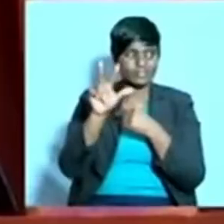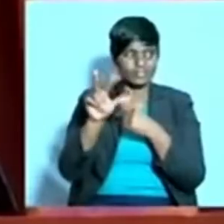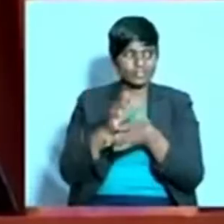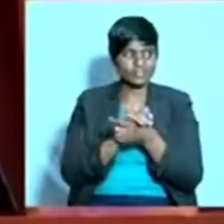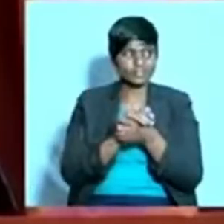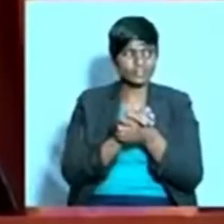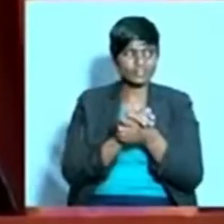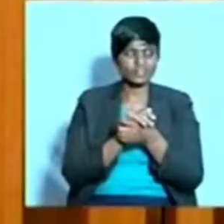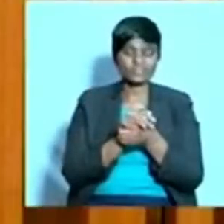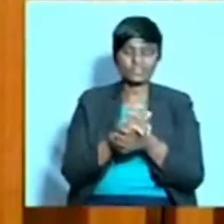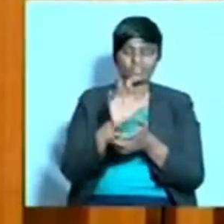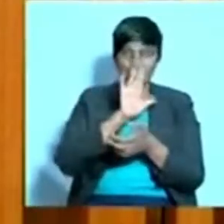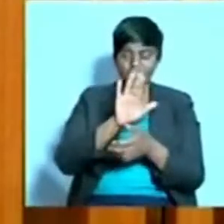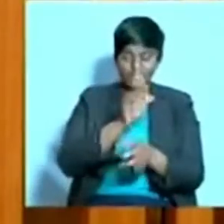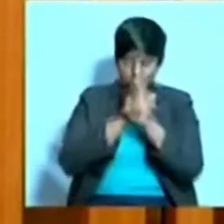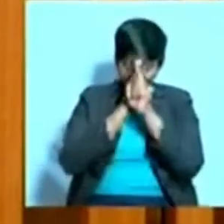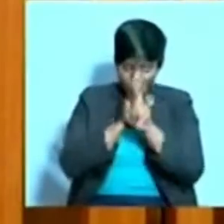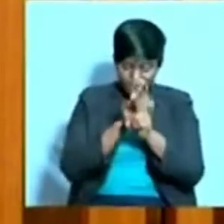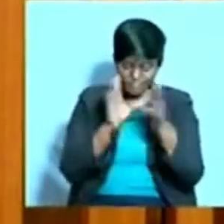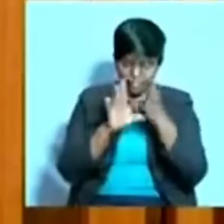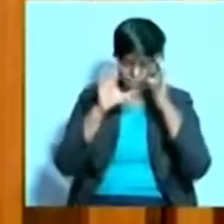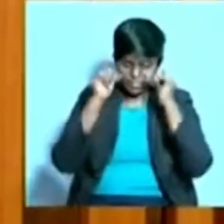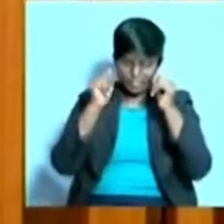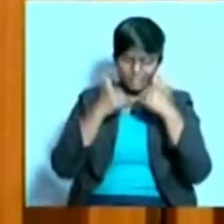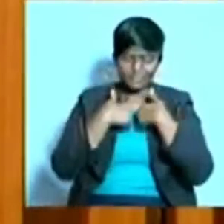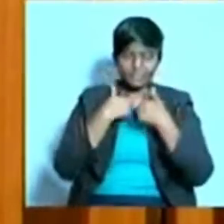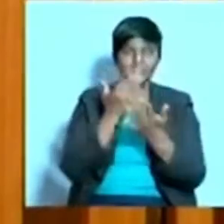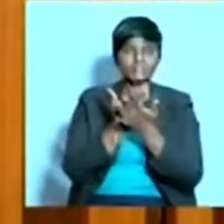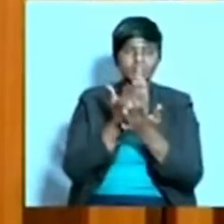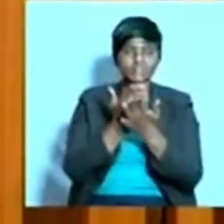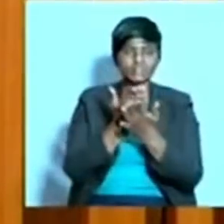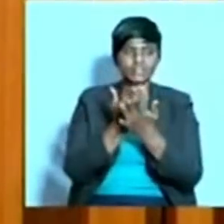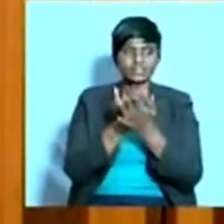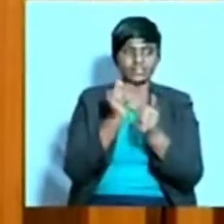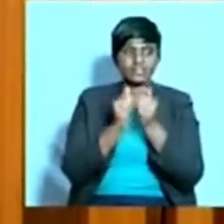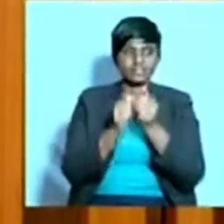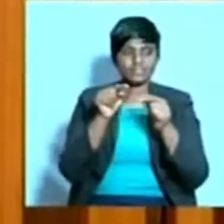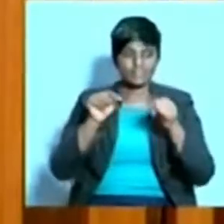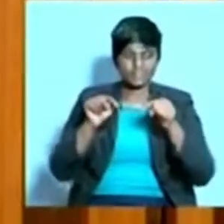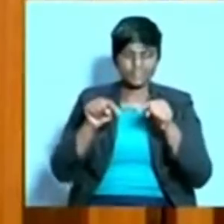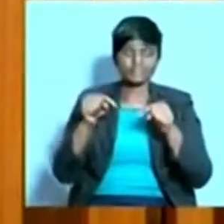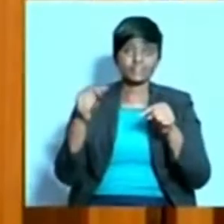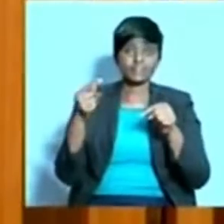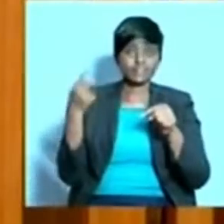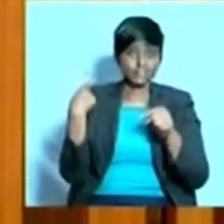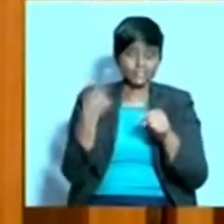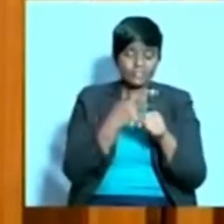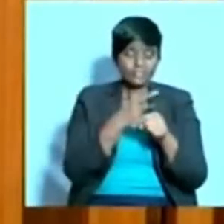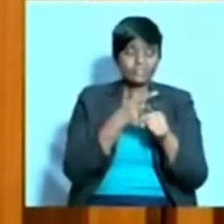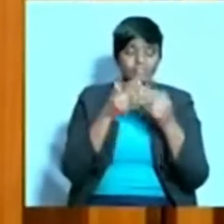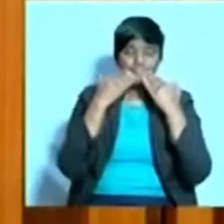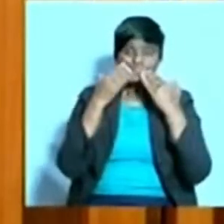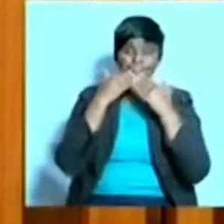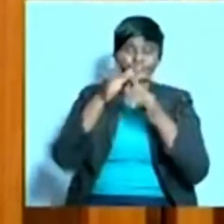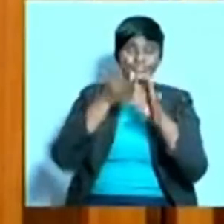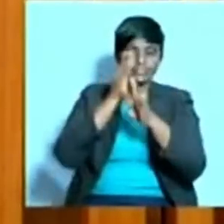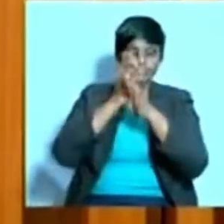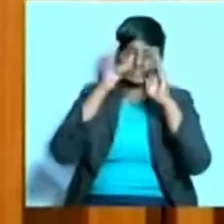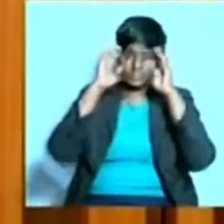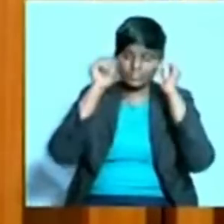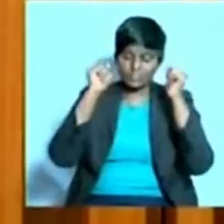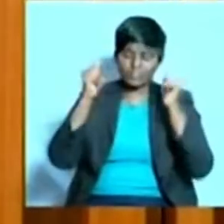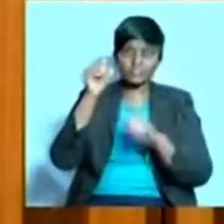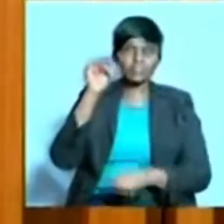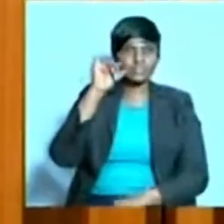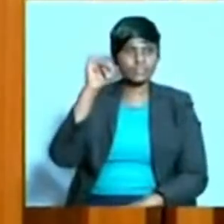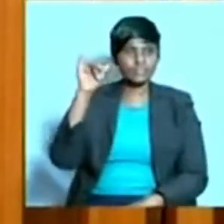also saw Her Honor the Vice President move a motion that this House places on record its thanks to His Excellency Mr.